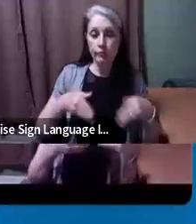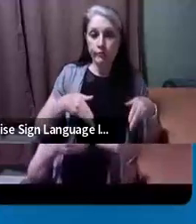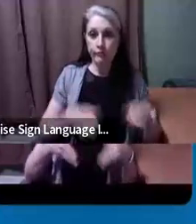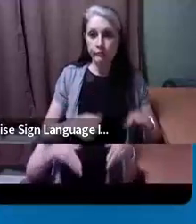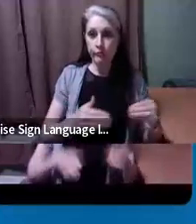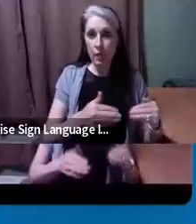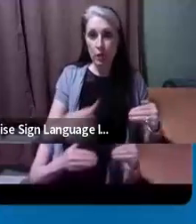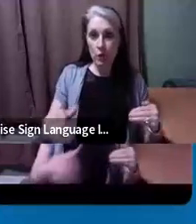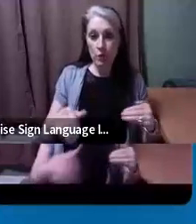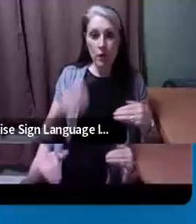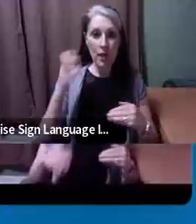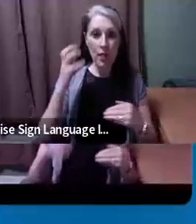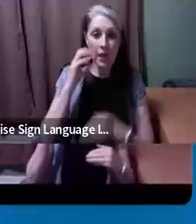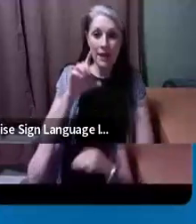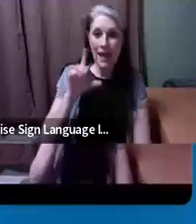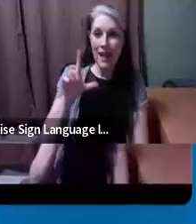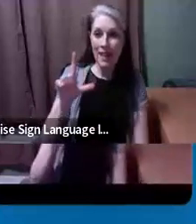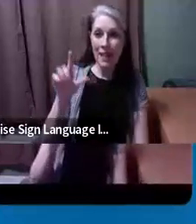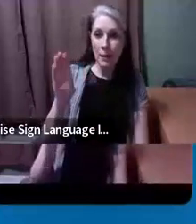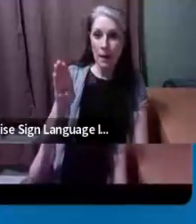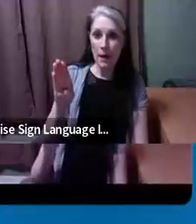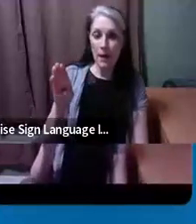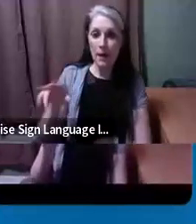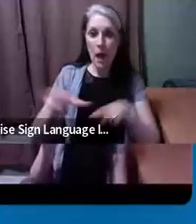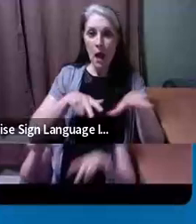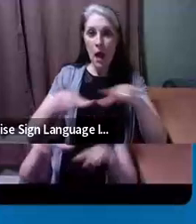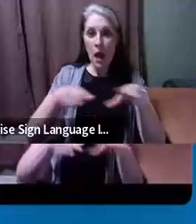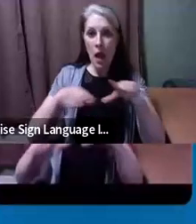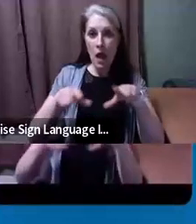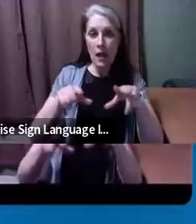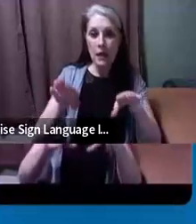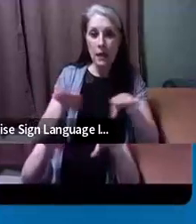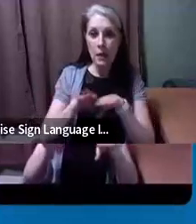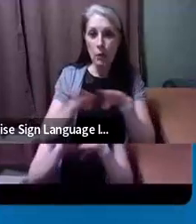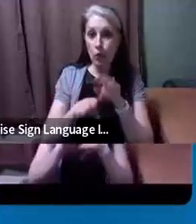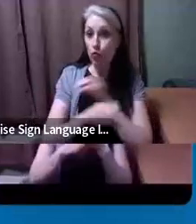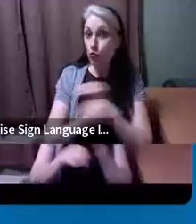thick LL Bean hiking boots with no socks.